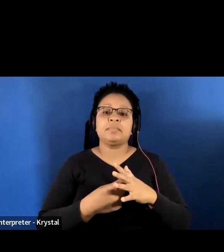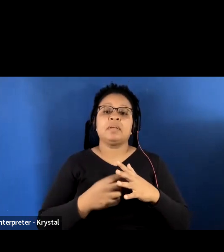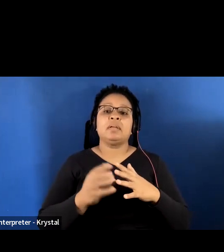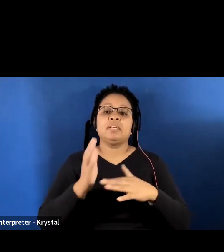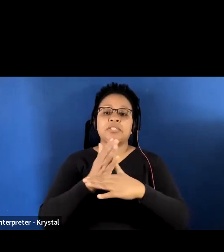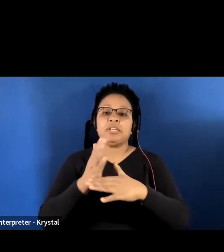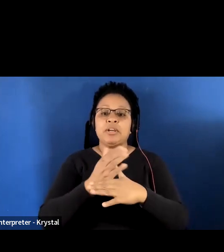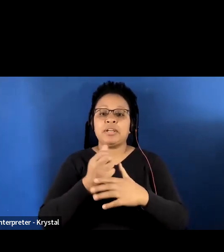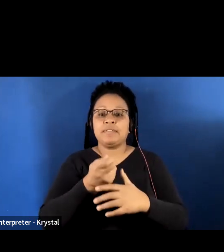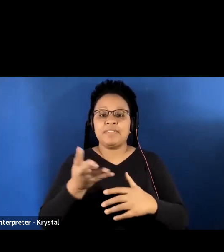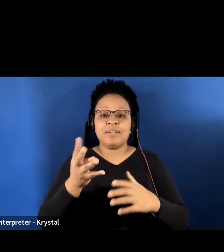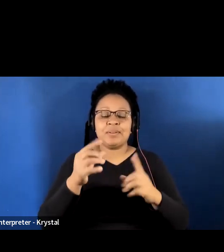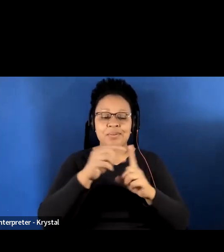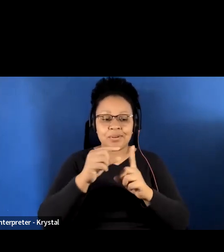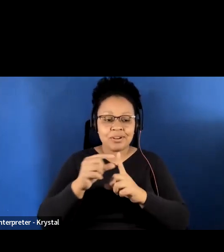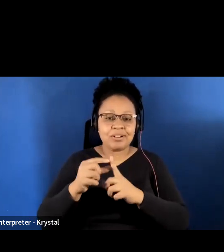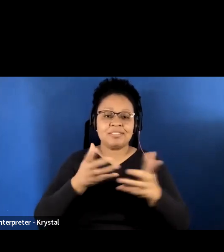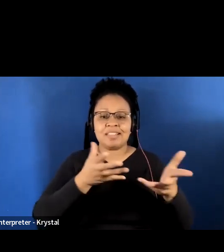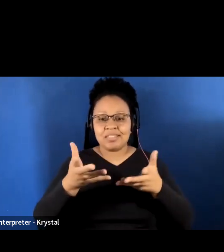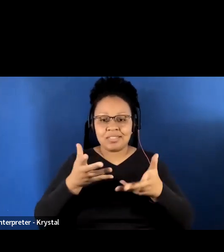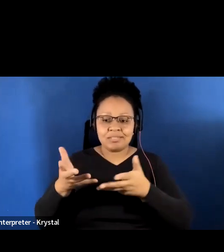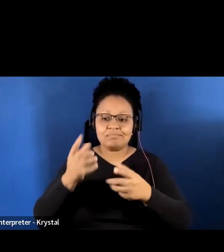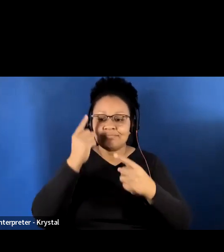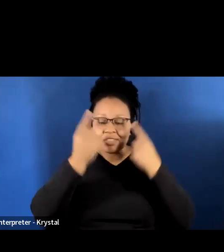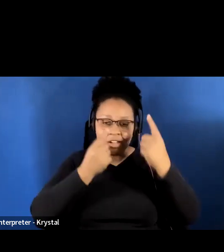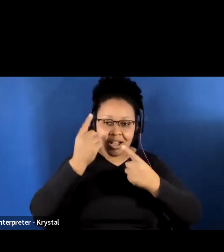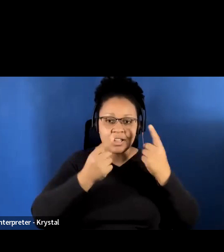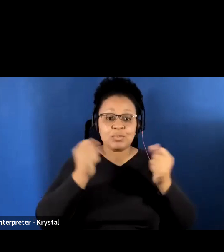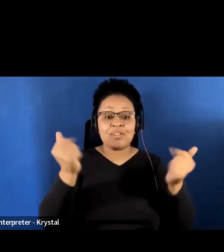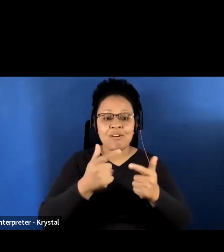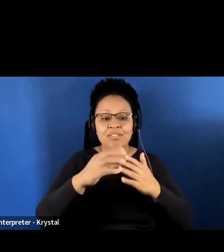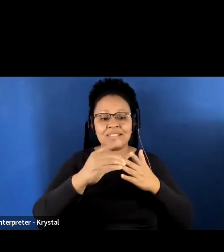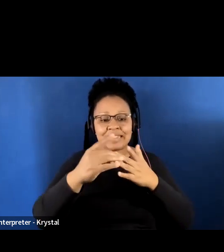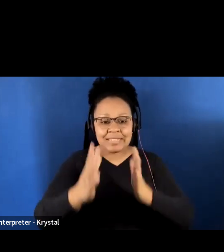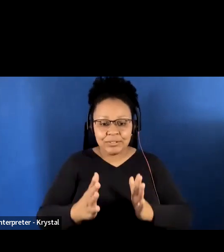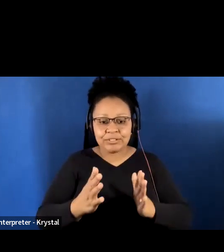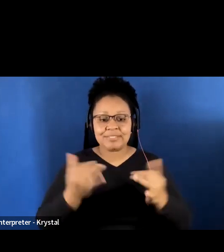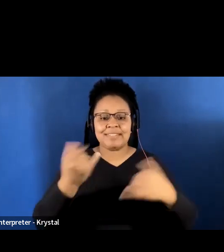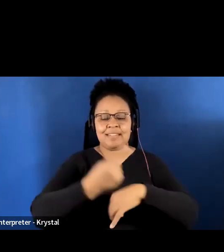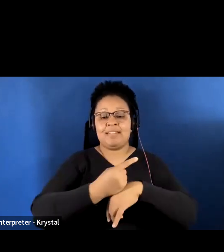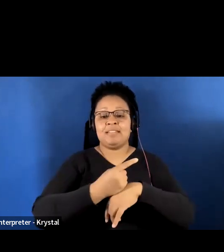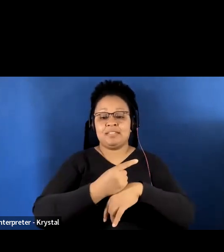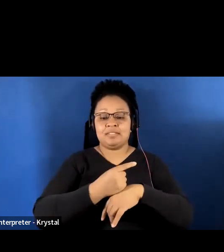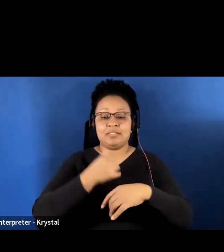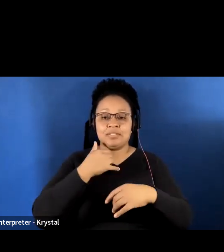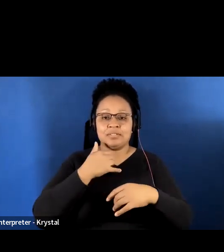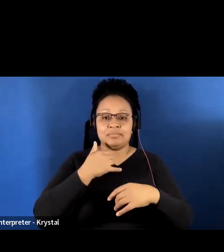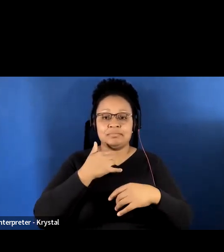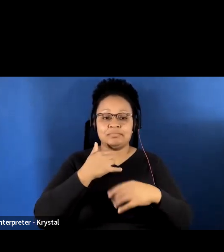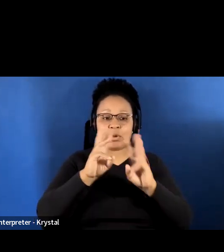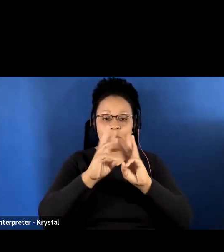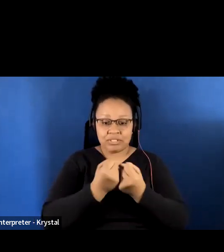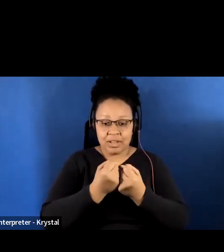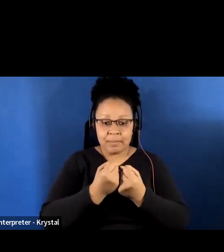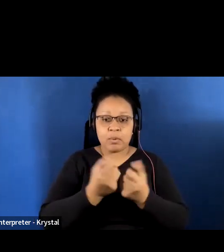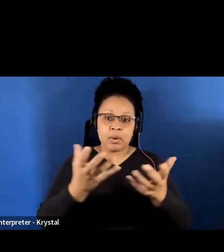few words and thoughts with all of the leaders on today's call. And then we really are hoping for this to